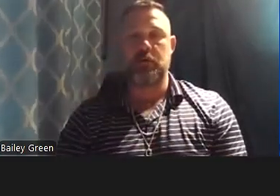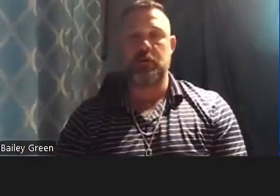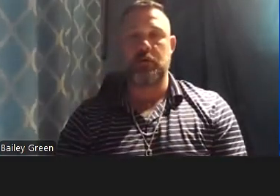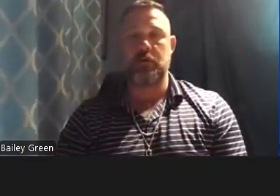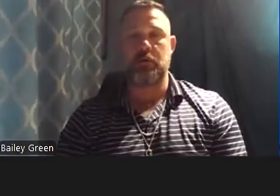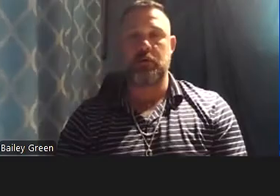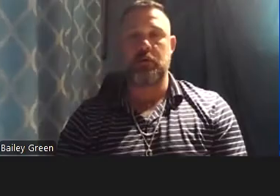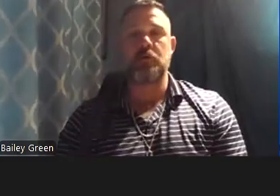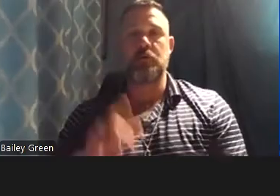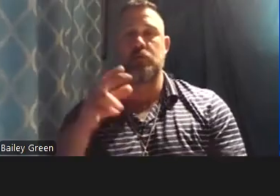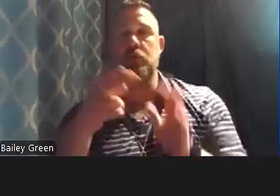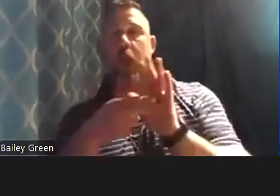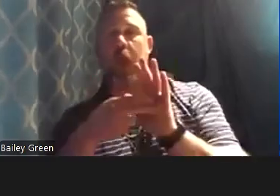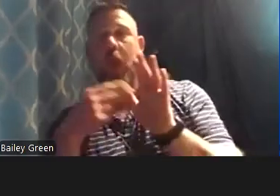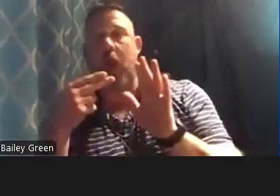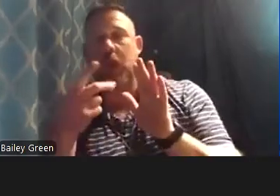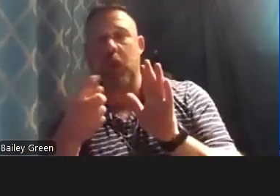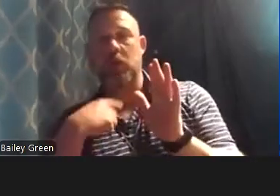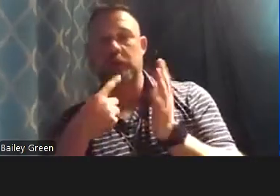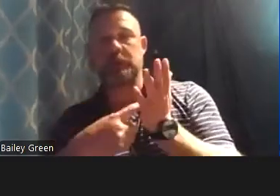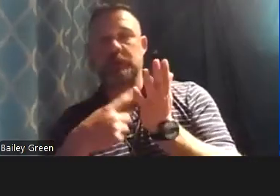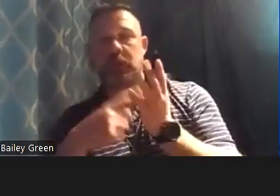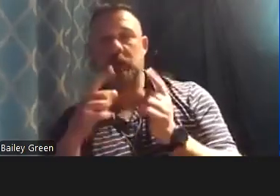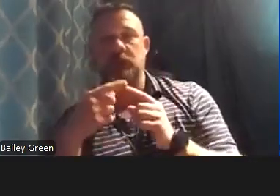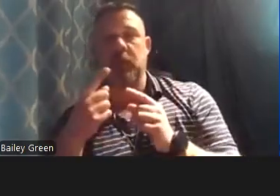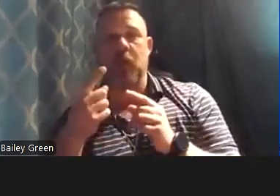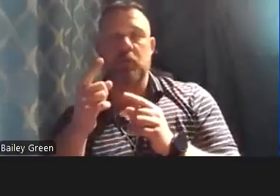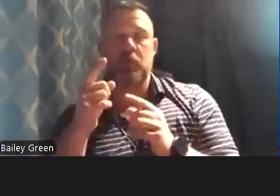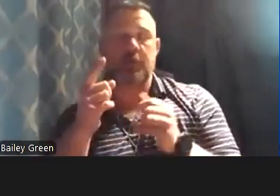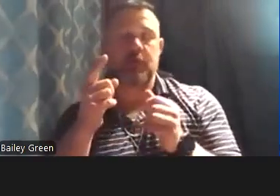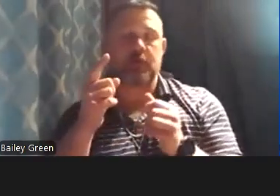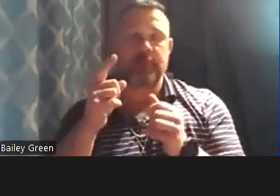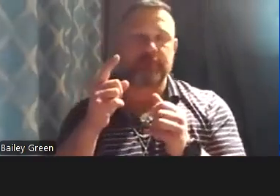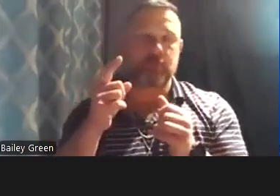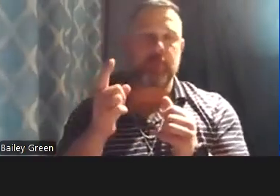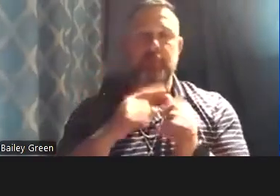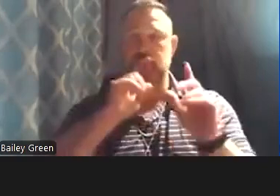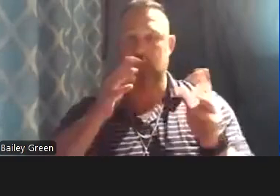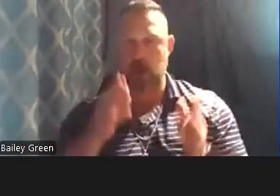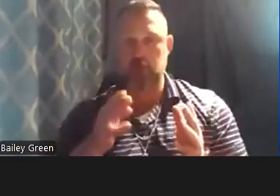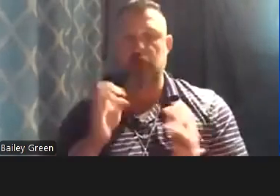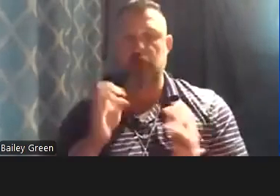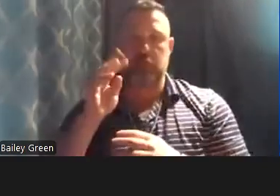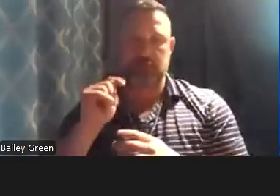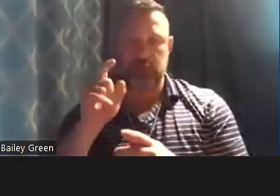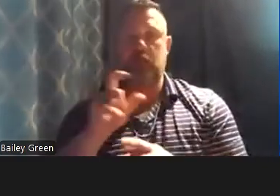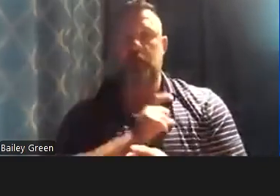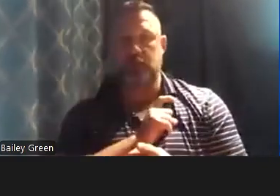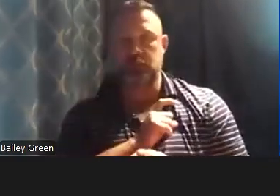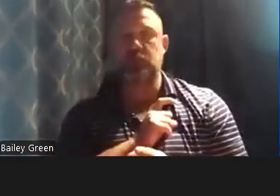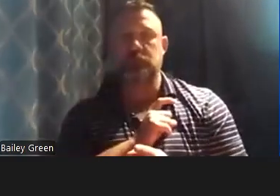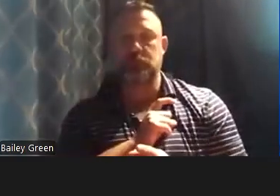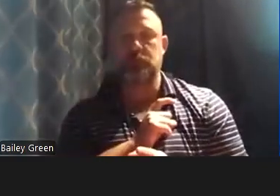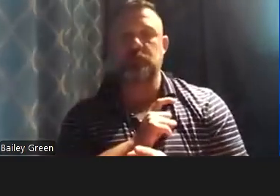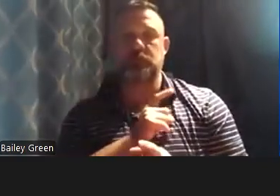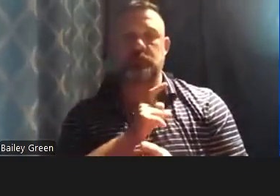And just to highlight what was discussed about the first responders, making sure that EMT and police kind